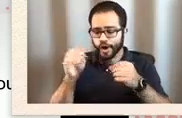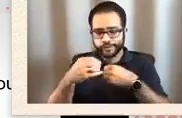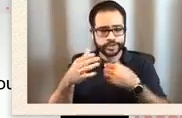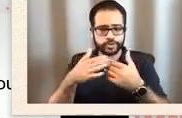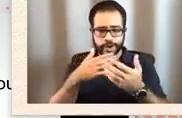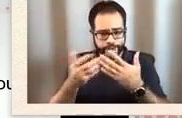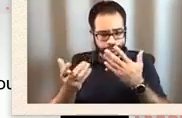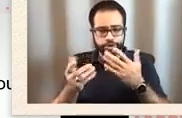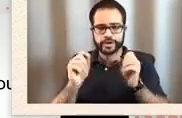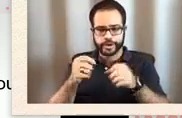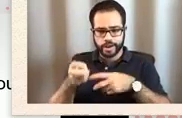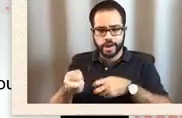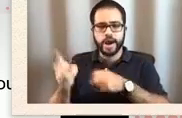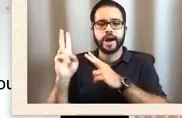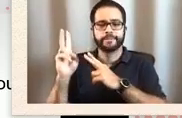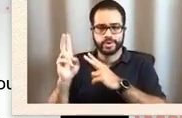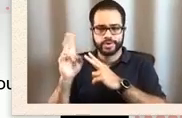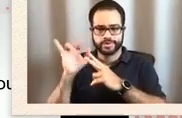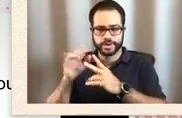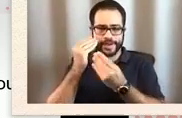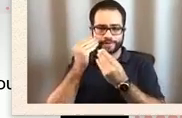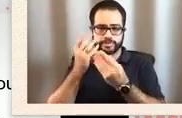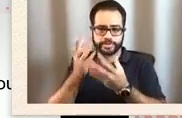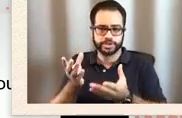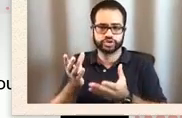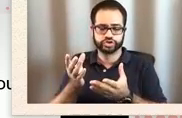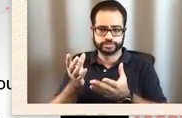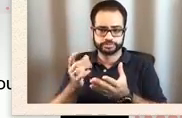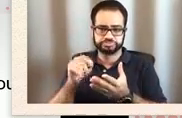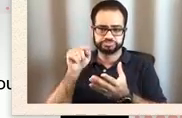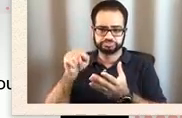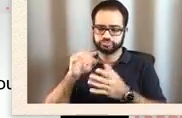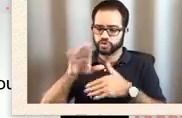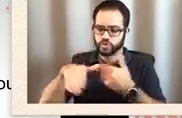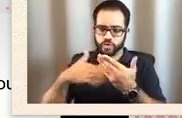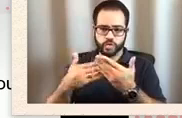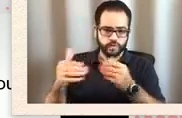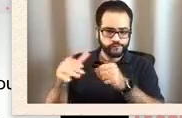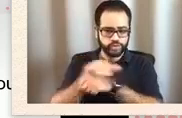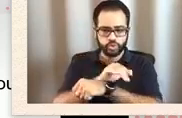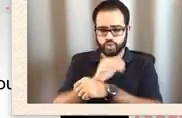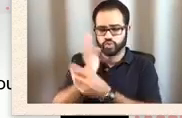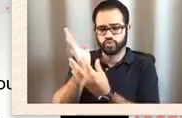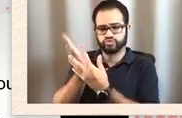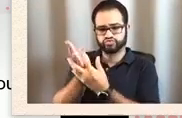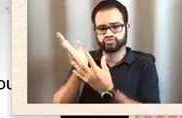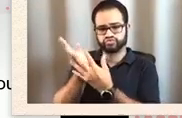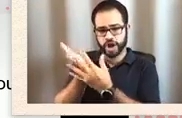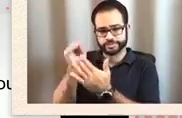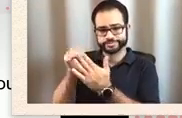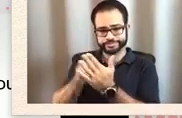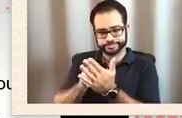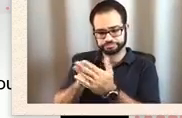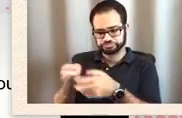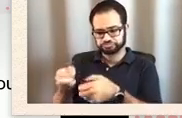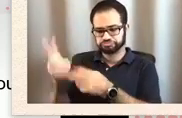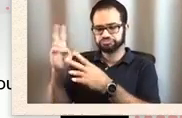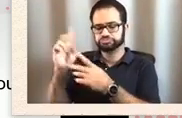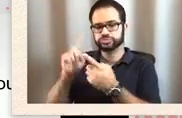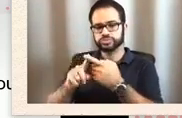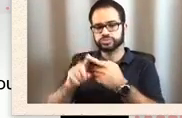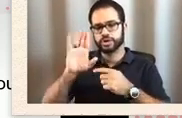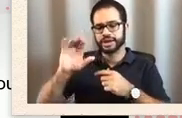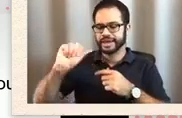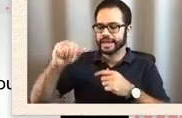they will be able to upload this entire record into your APD iConnect